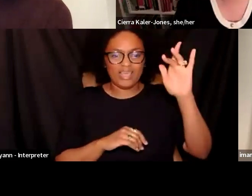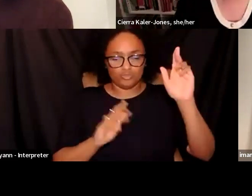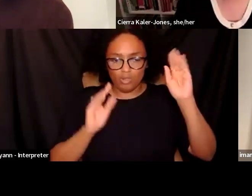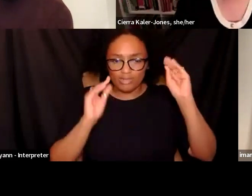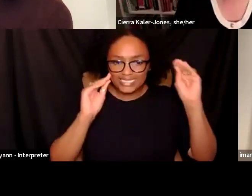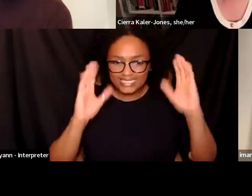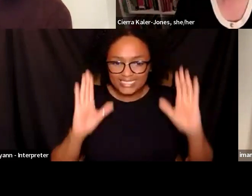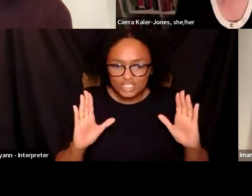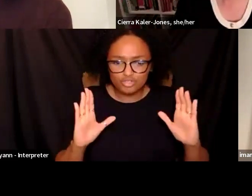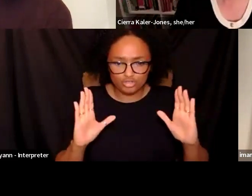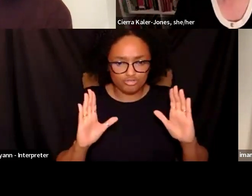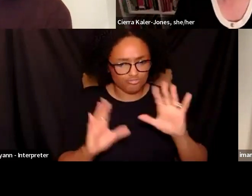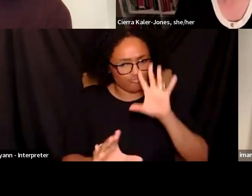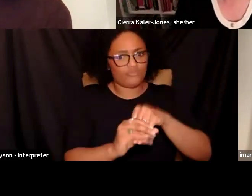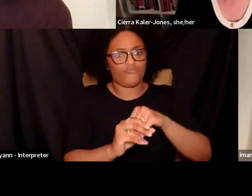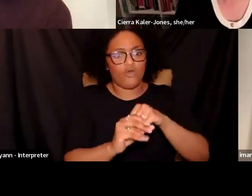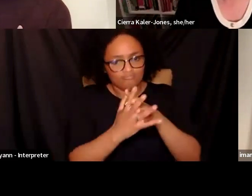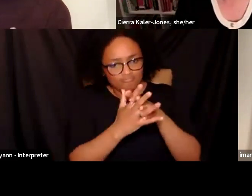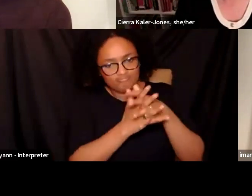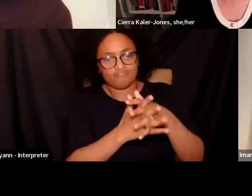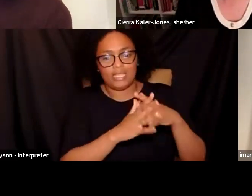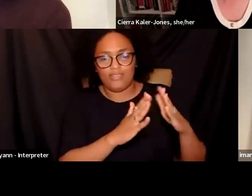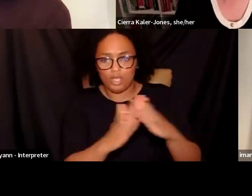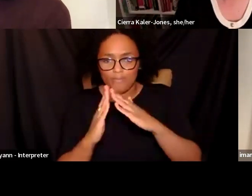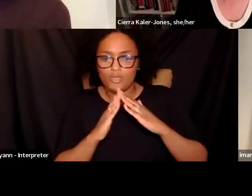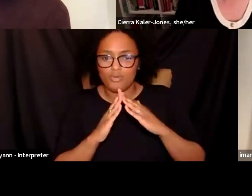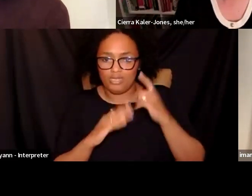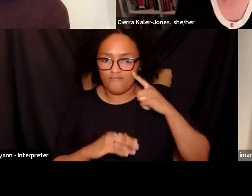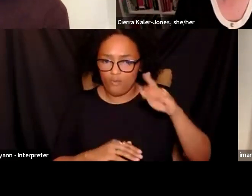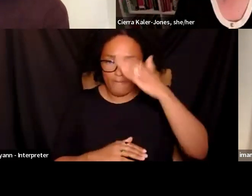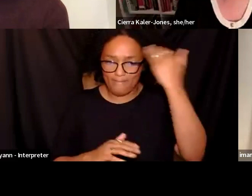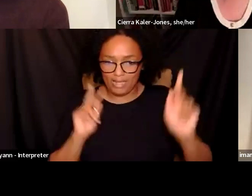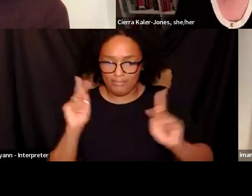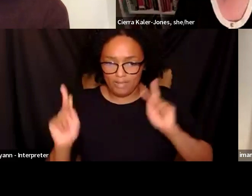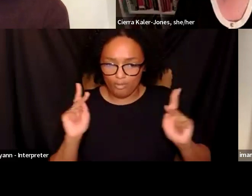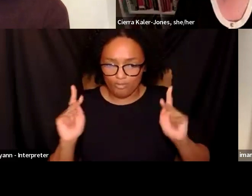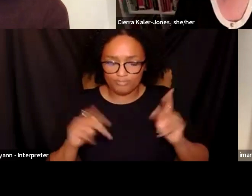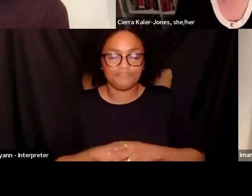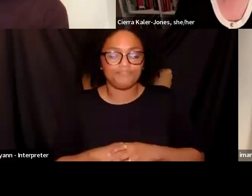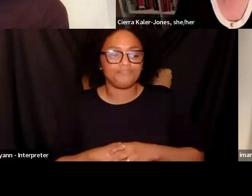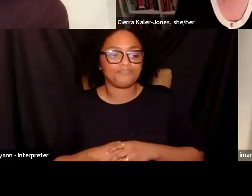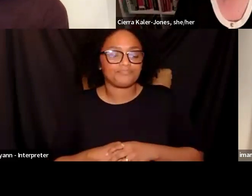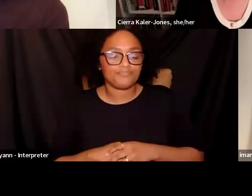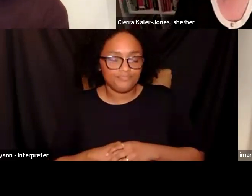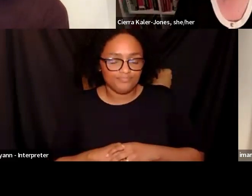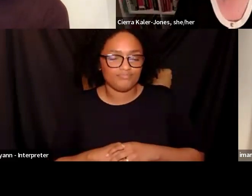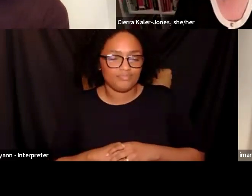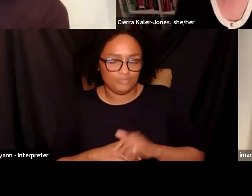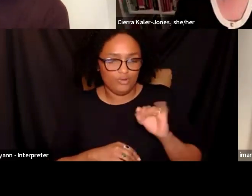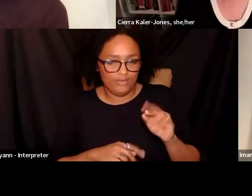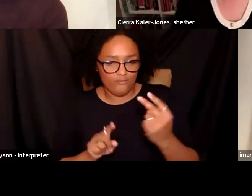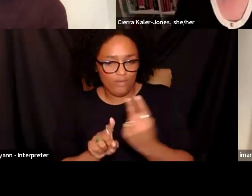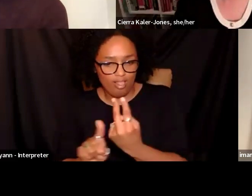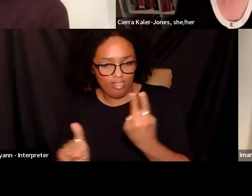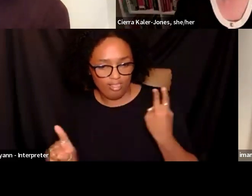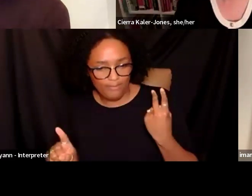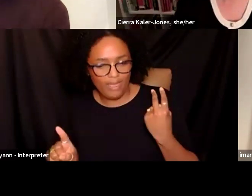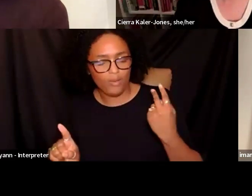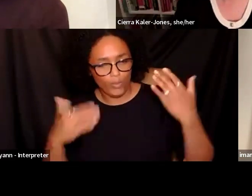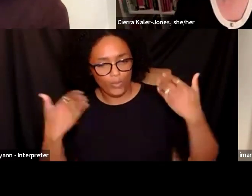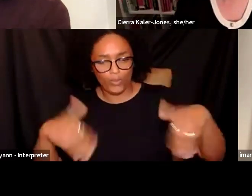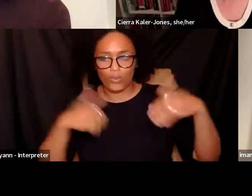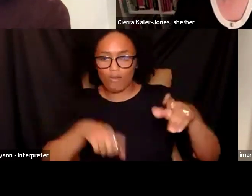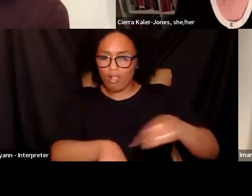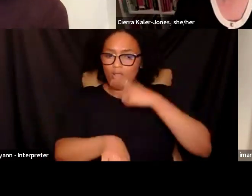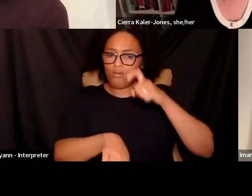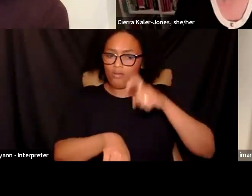to think about the fact that for so long, um, so few of us have had opportunities to really learn